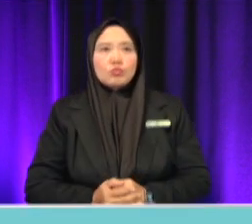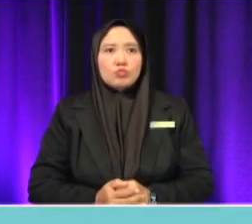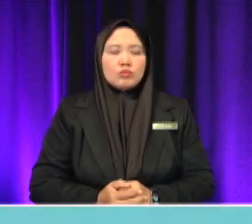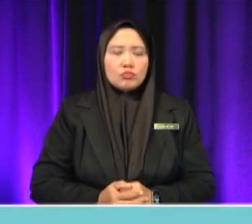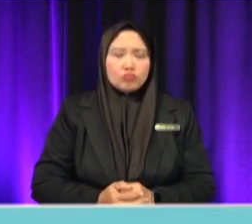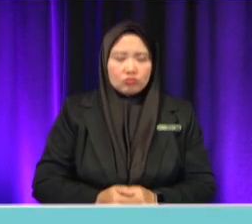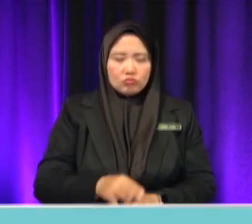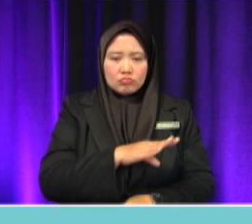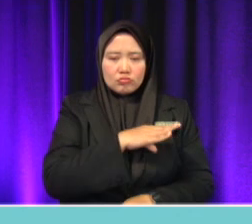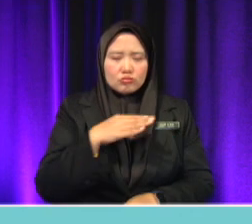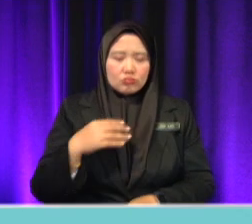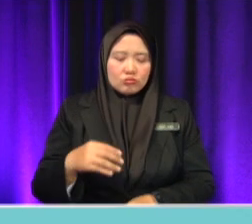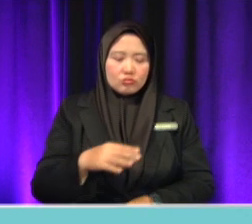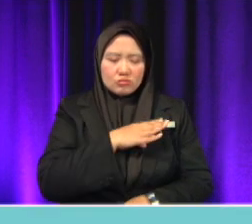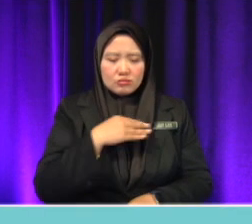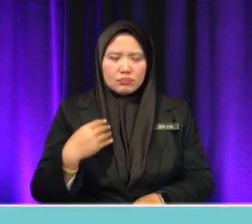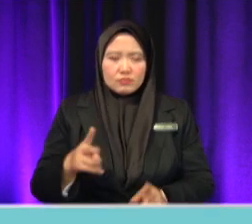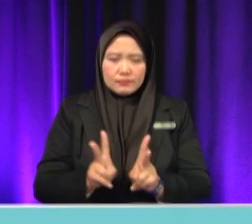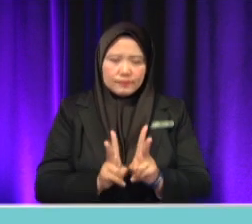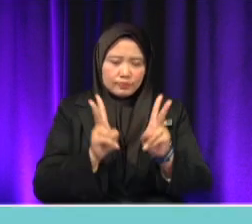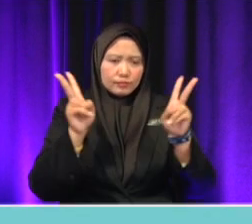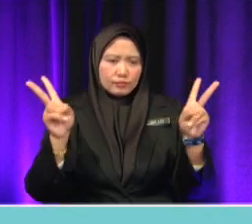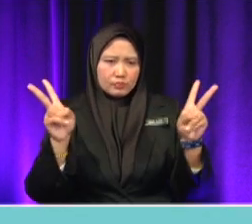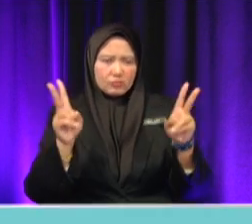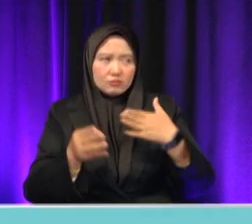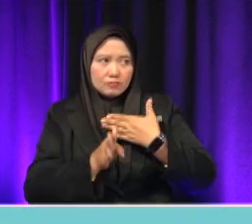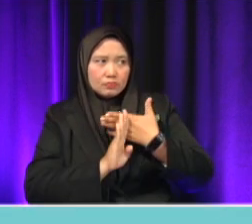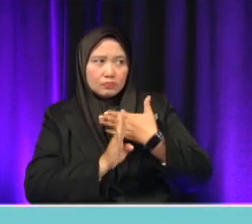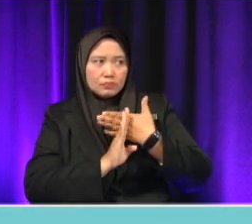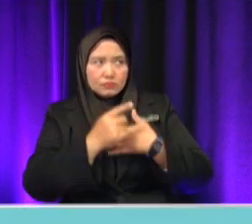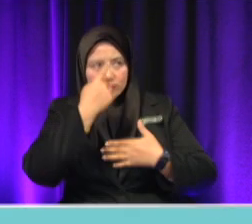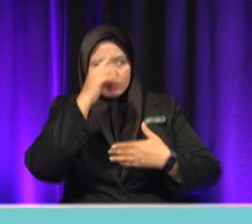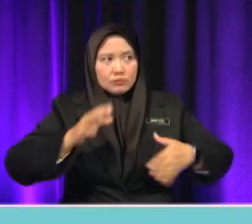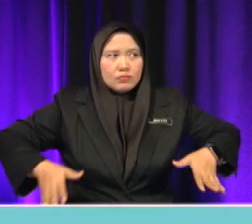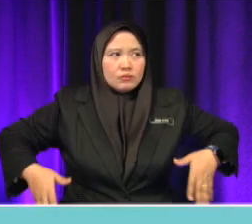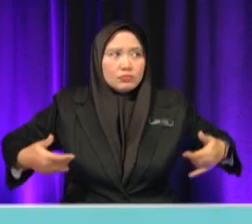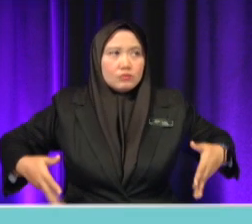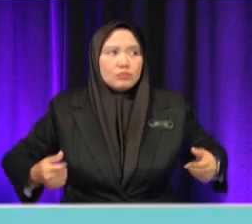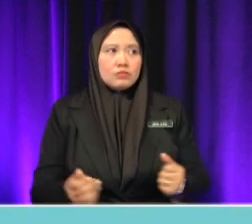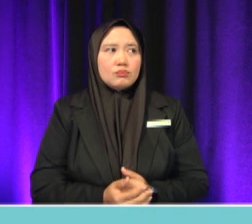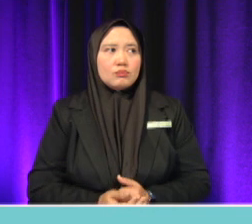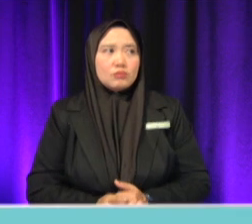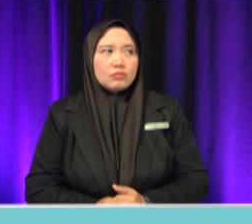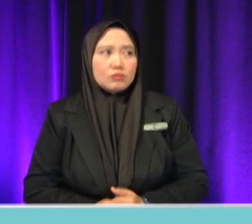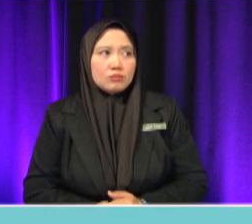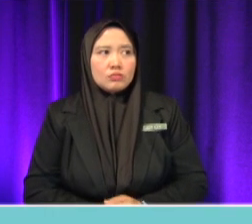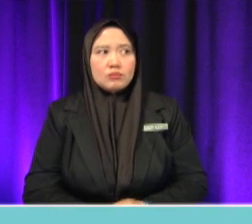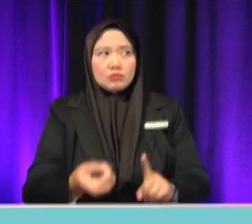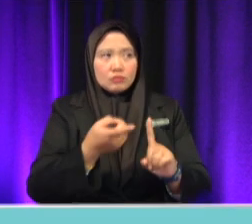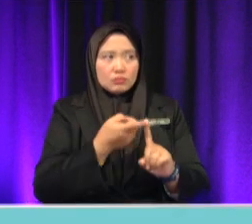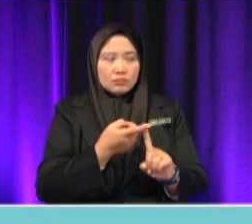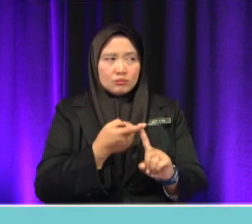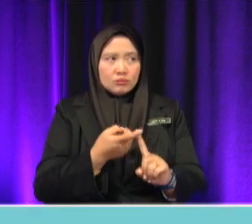and inspired the girls to establish Kids Saving the Rainforest, or known as KSTR, a non-profit organization to save the